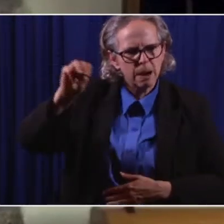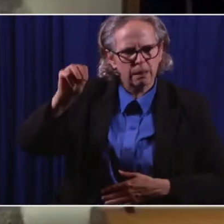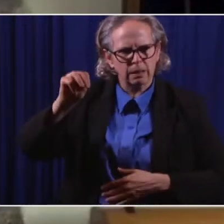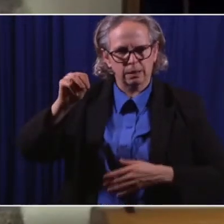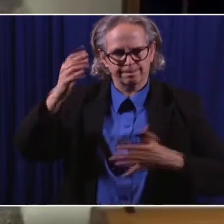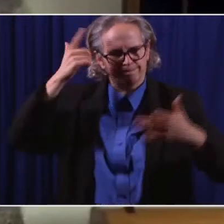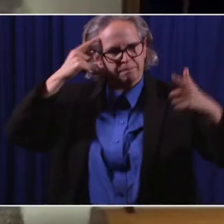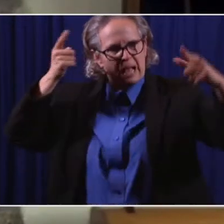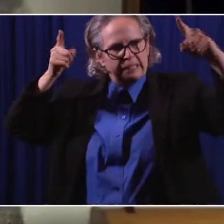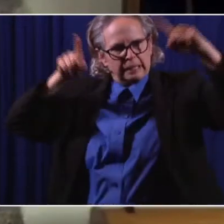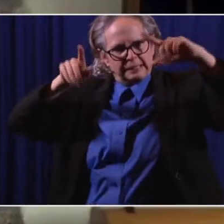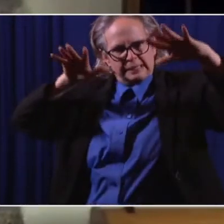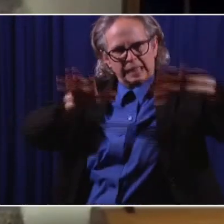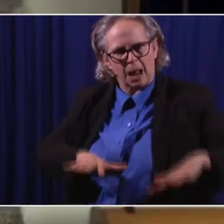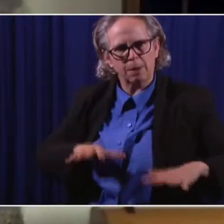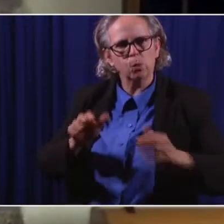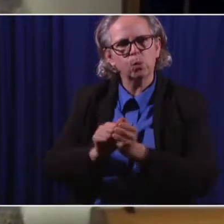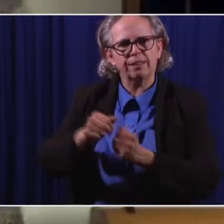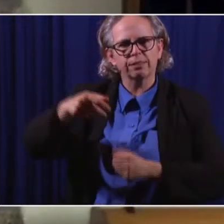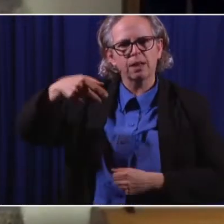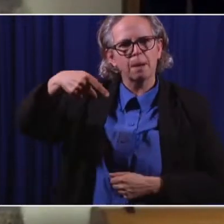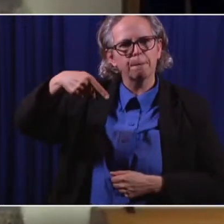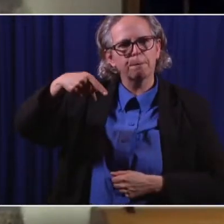that Ohio sued.